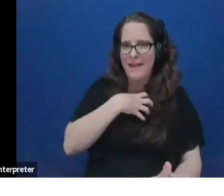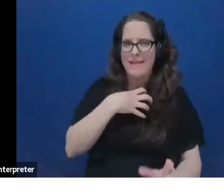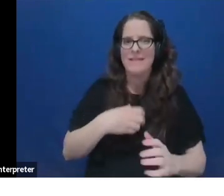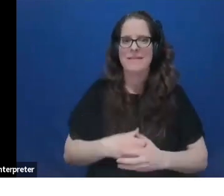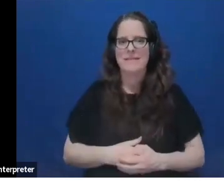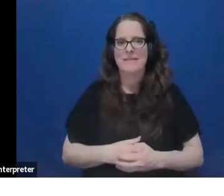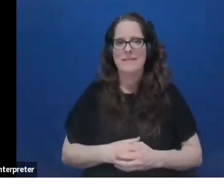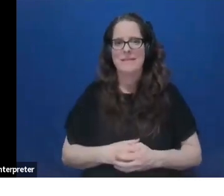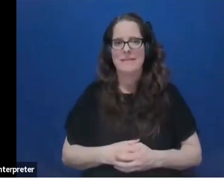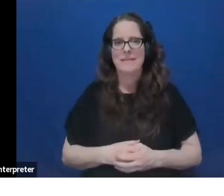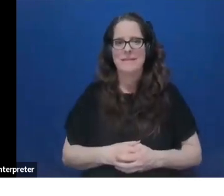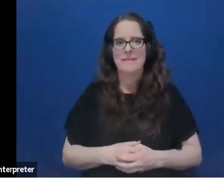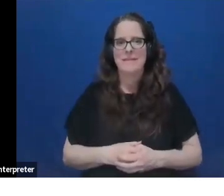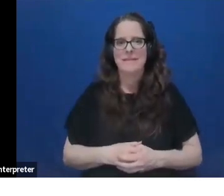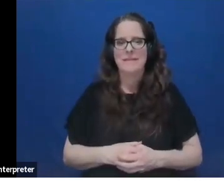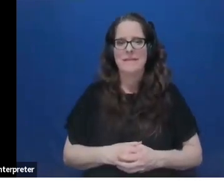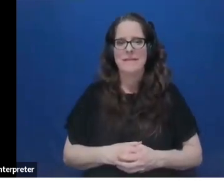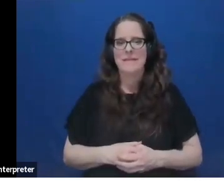goes to